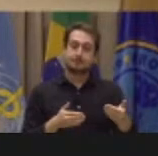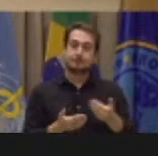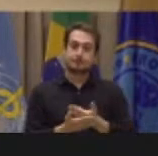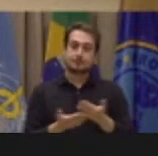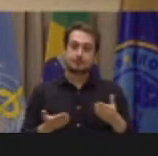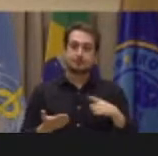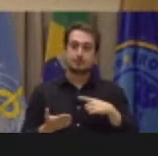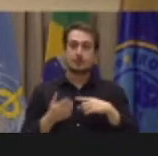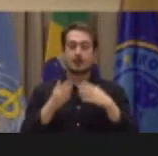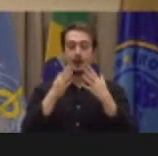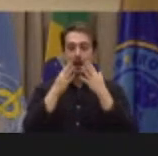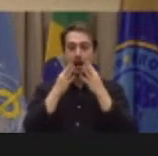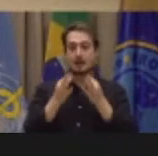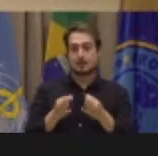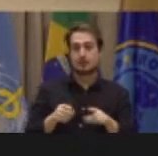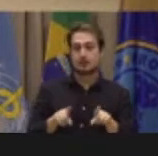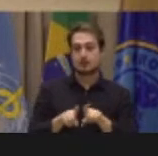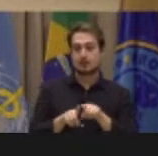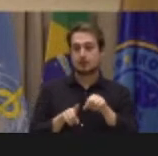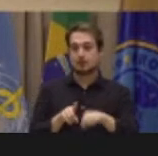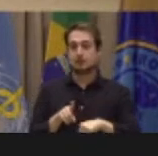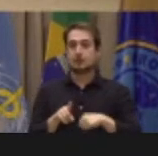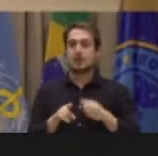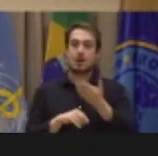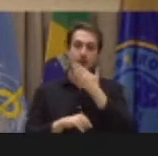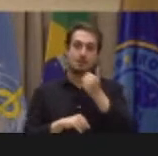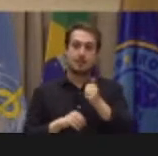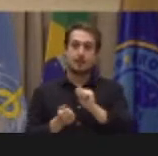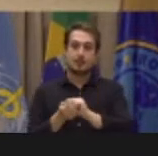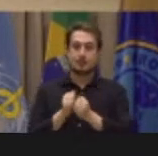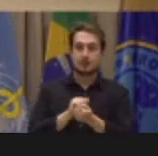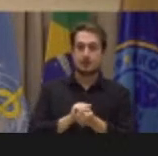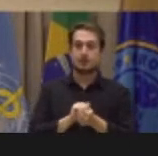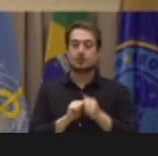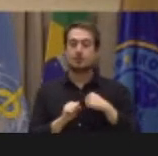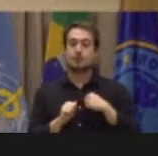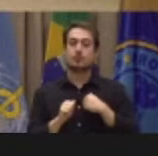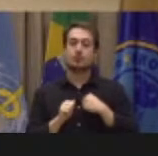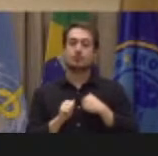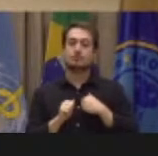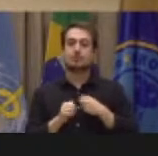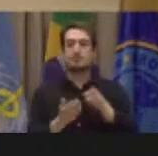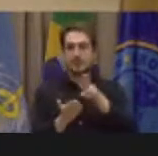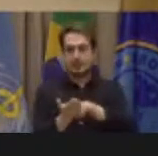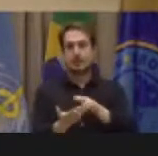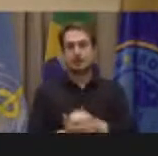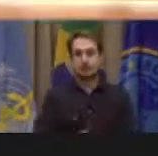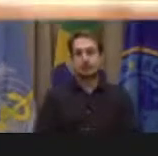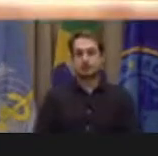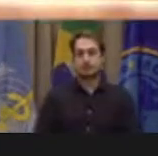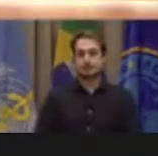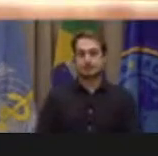research, but also a better follow-up on the patients.